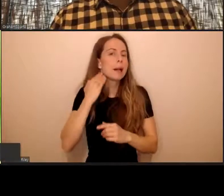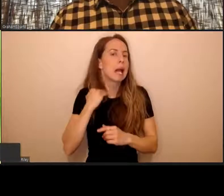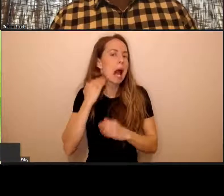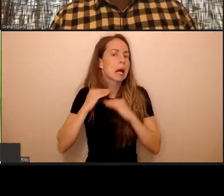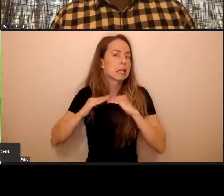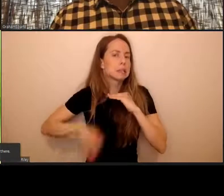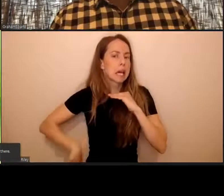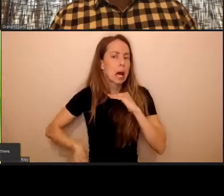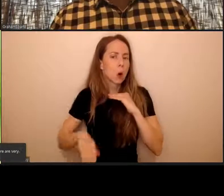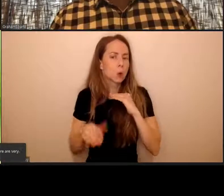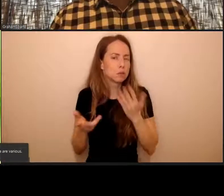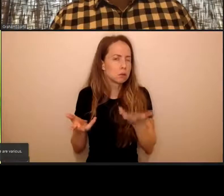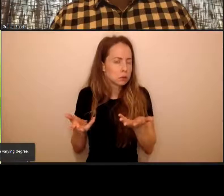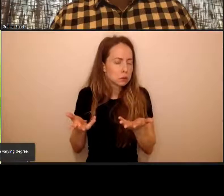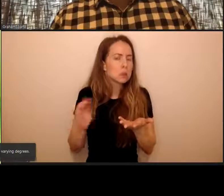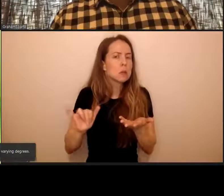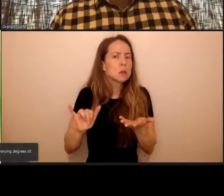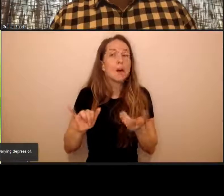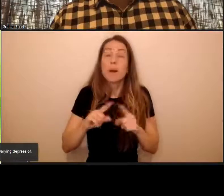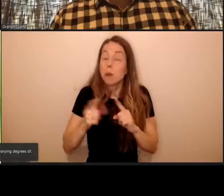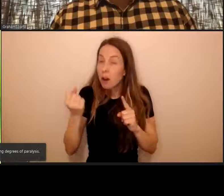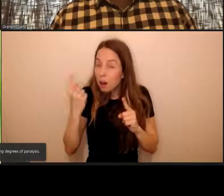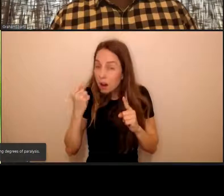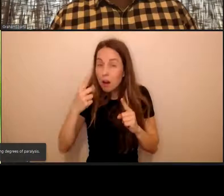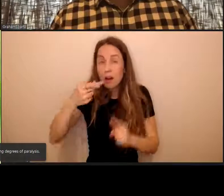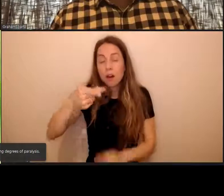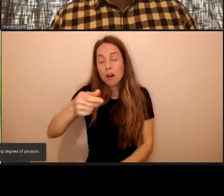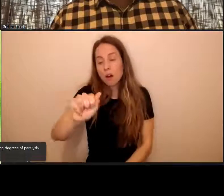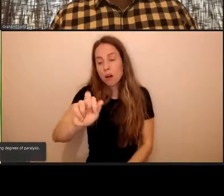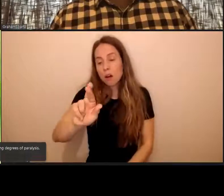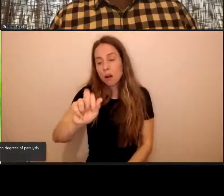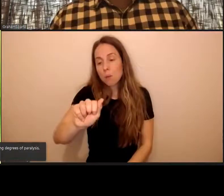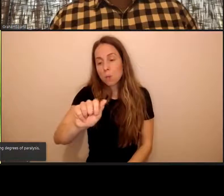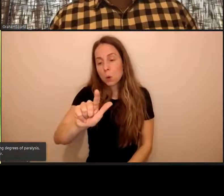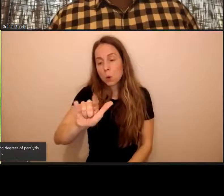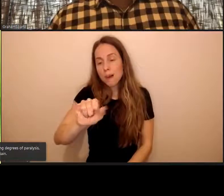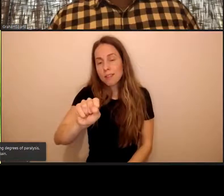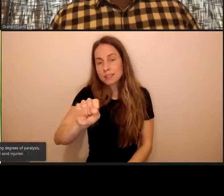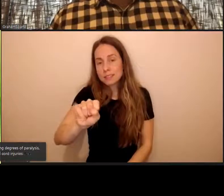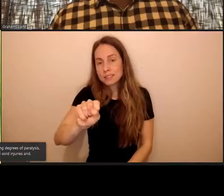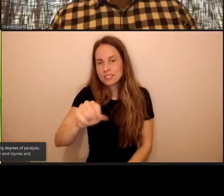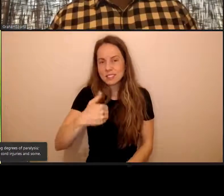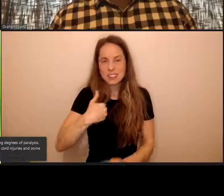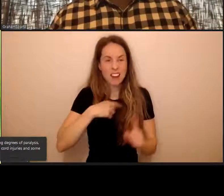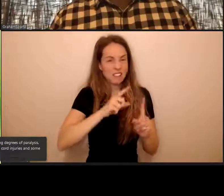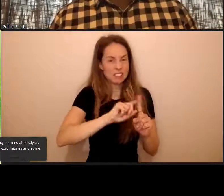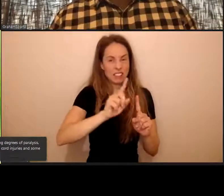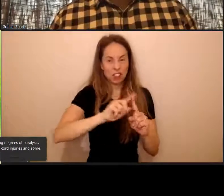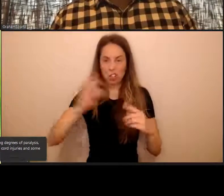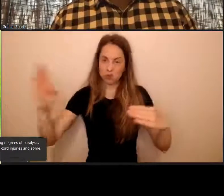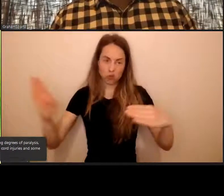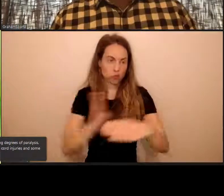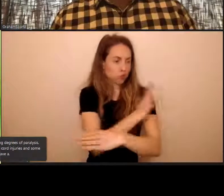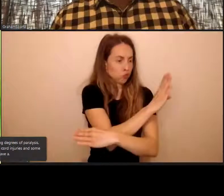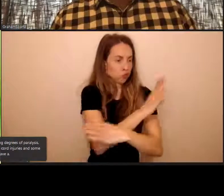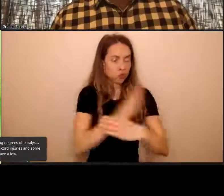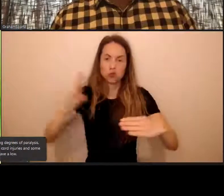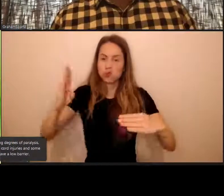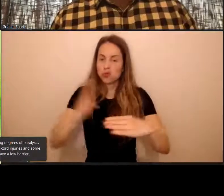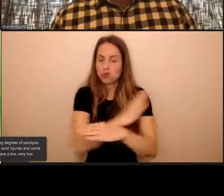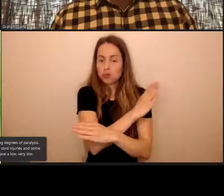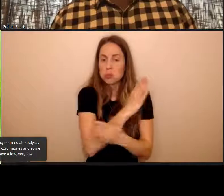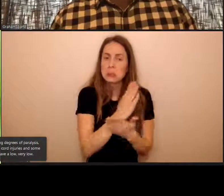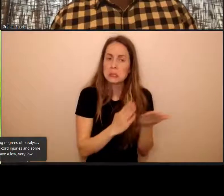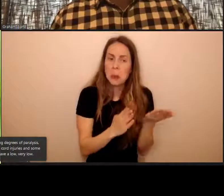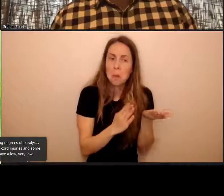But there are varying degrees of paralysis with people with spinal cord injuries, and some people, maybe if they have a very